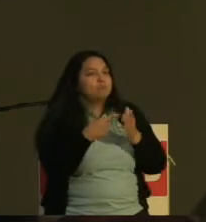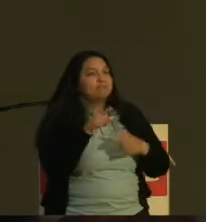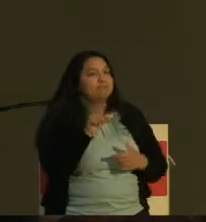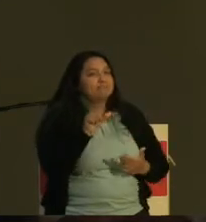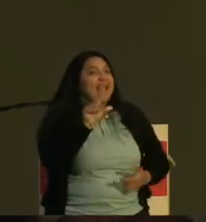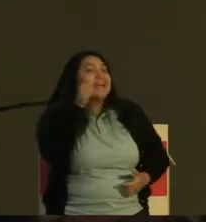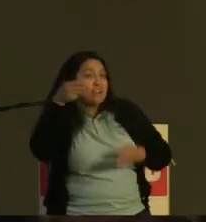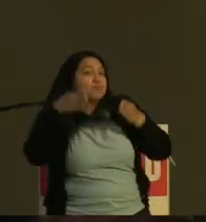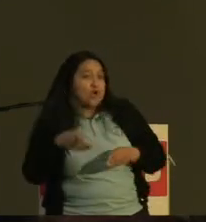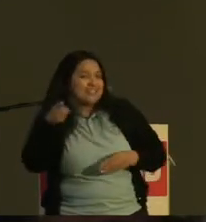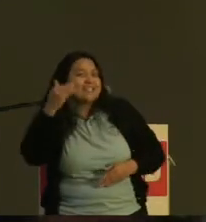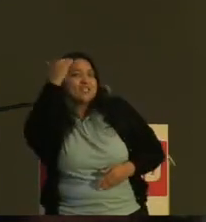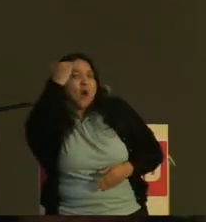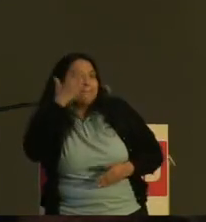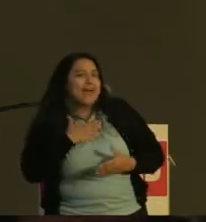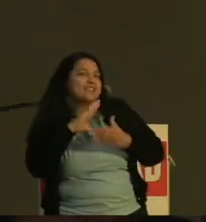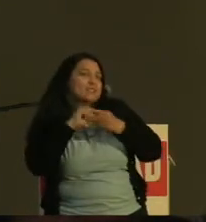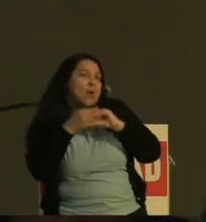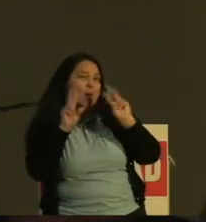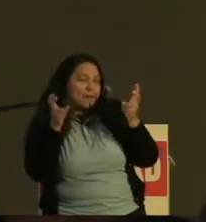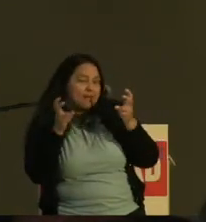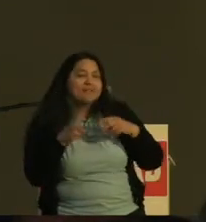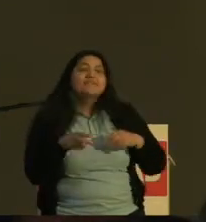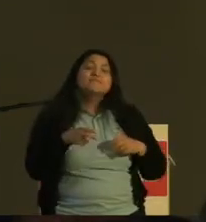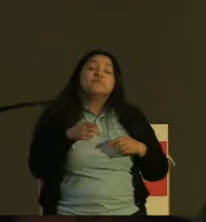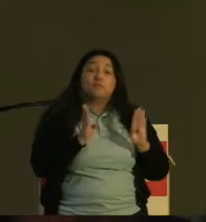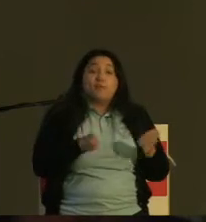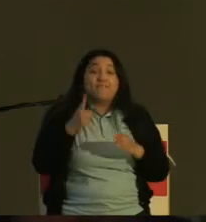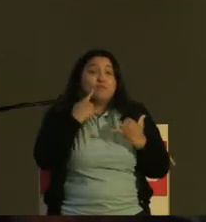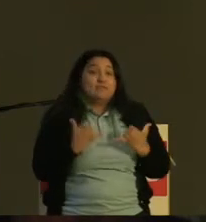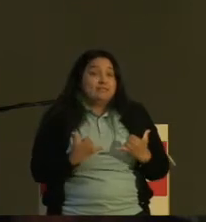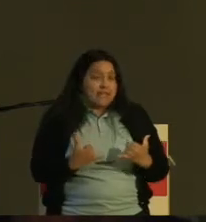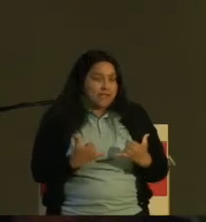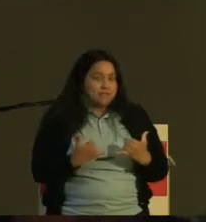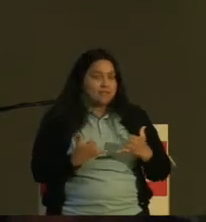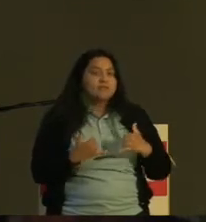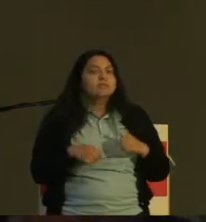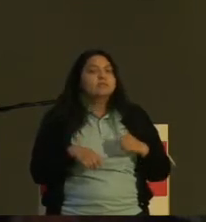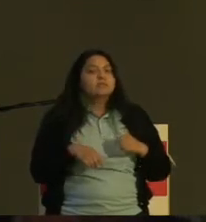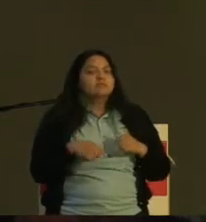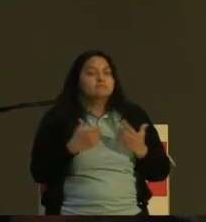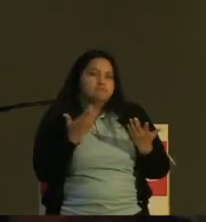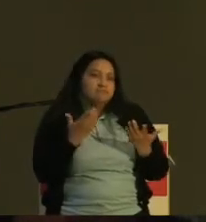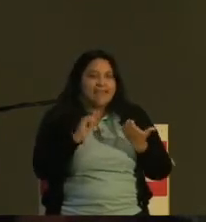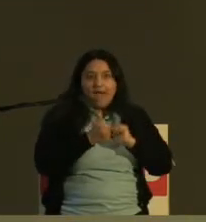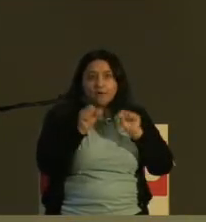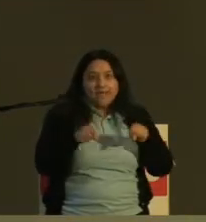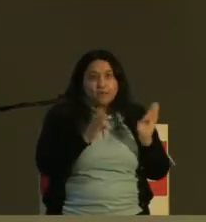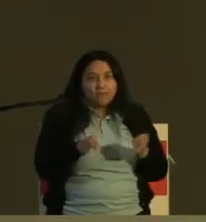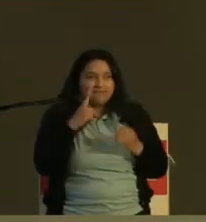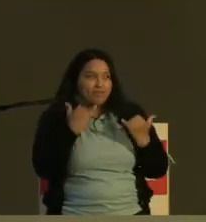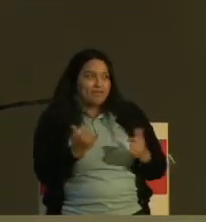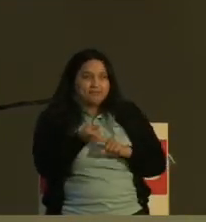has my story, as it were. Now, in preparing for today, insofar that one can prepare for this moment, which